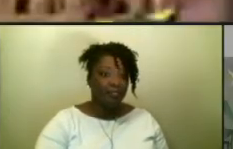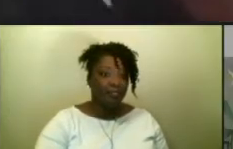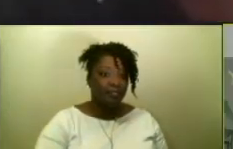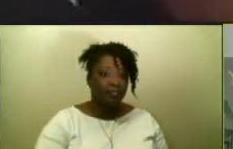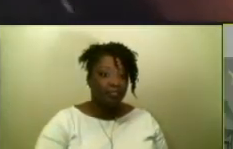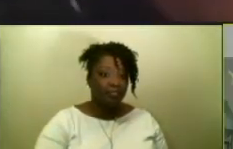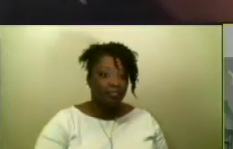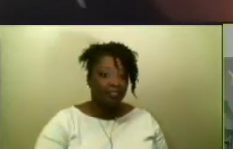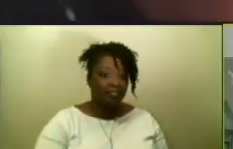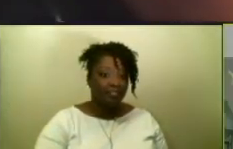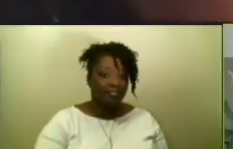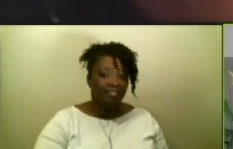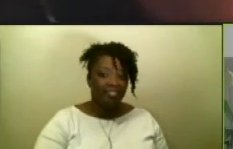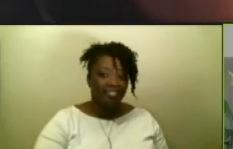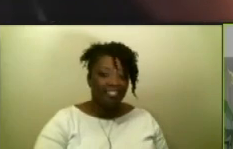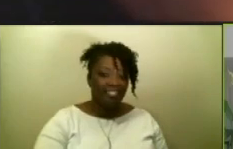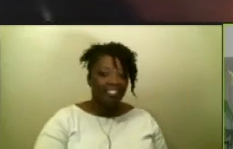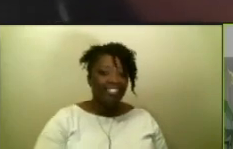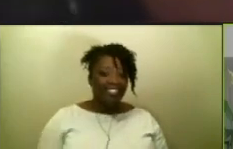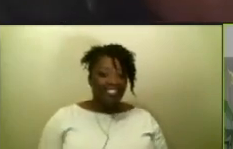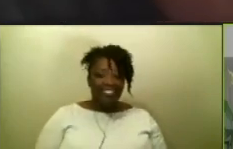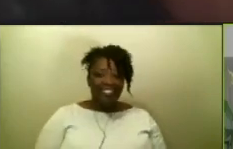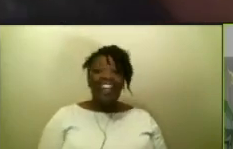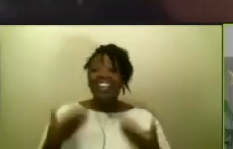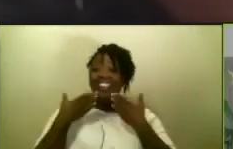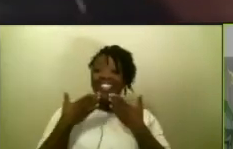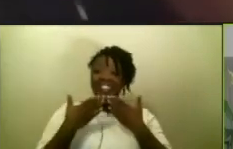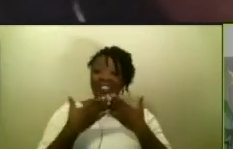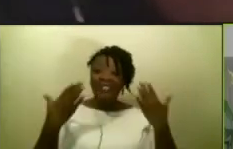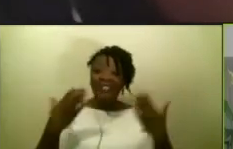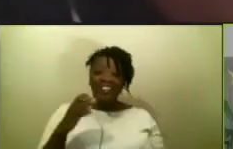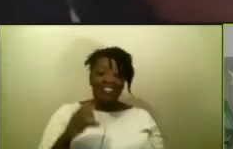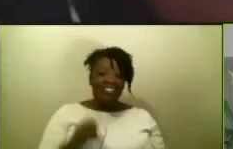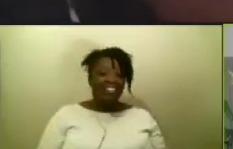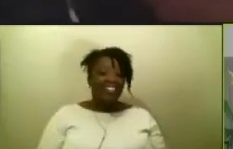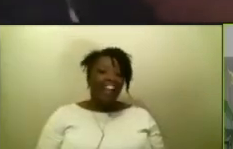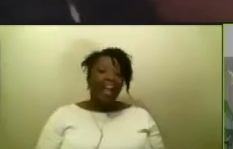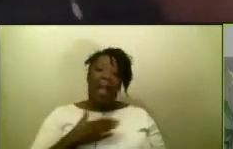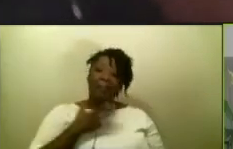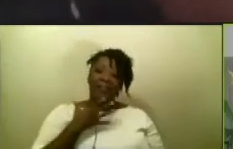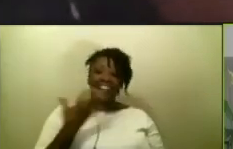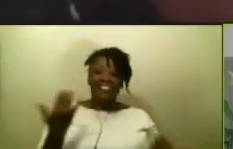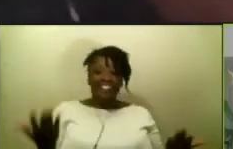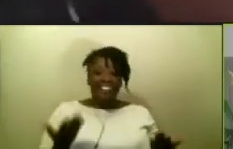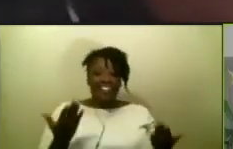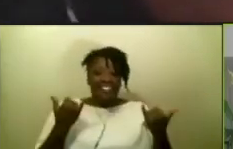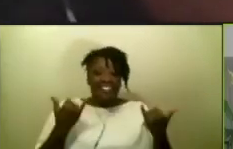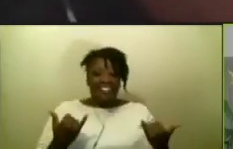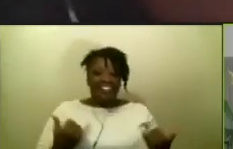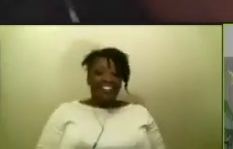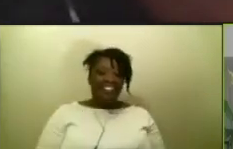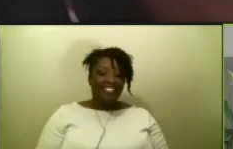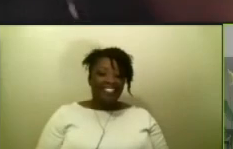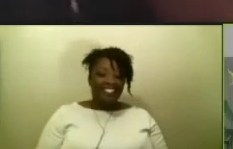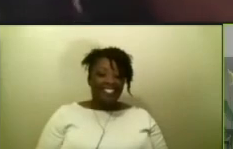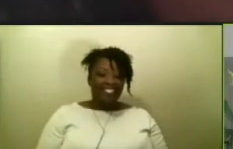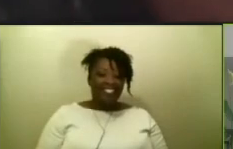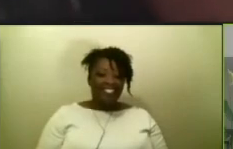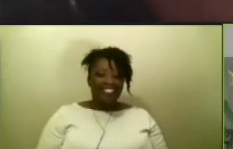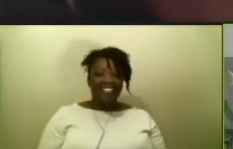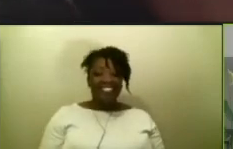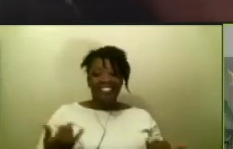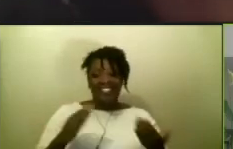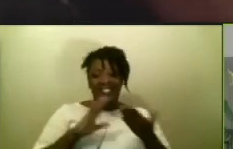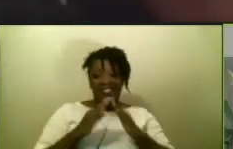Sorry, I was trying to figure it out. Thanks, Sadie. Thanks for having me on the town hall